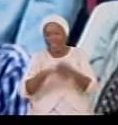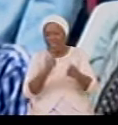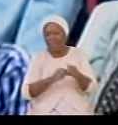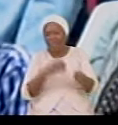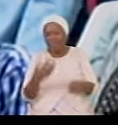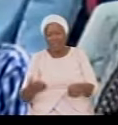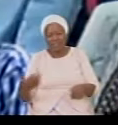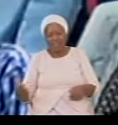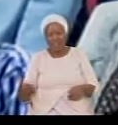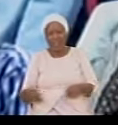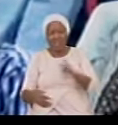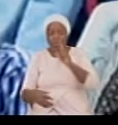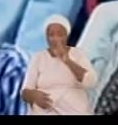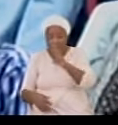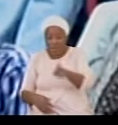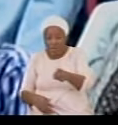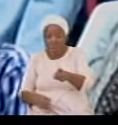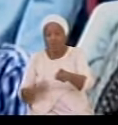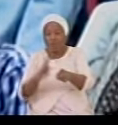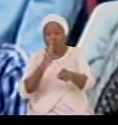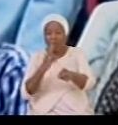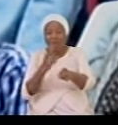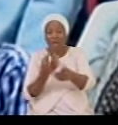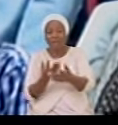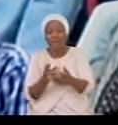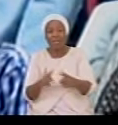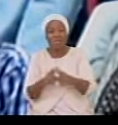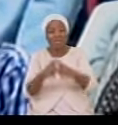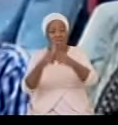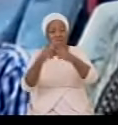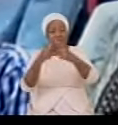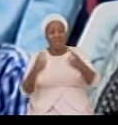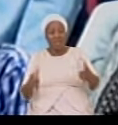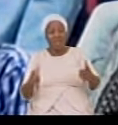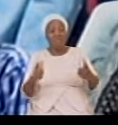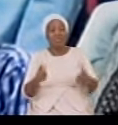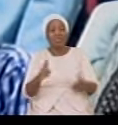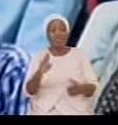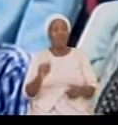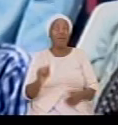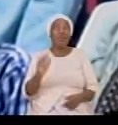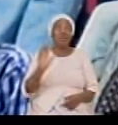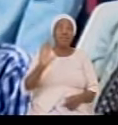in everything, ye are enriched